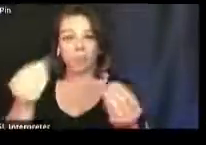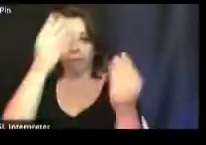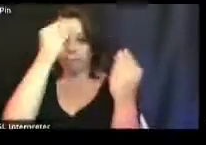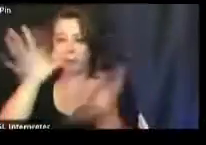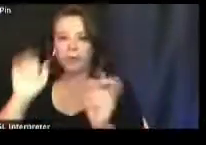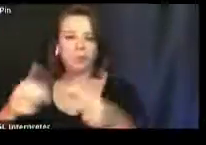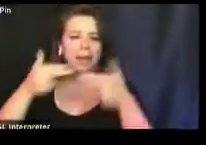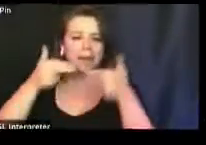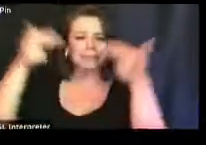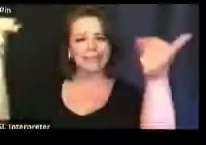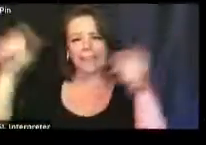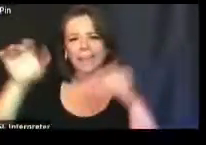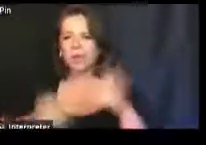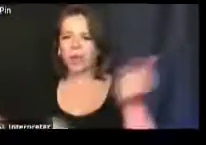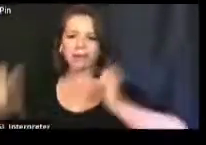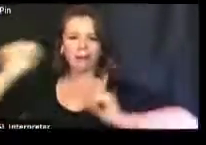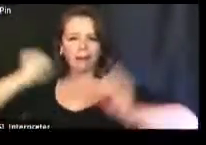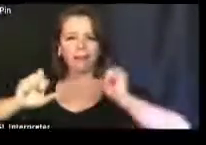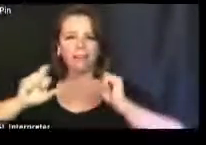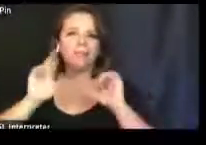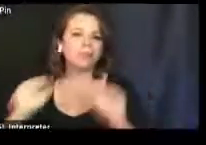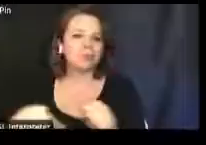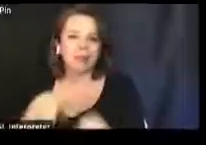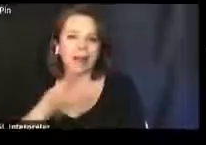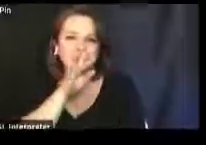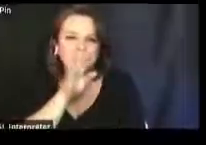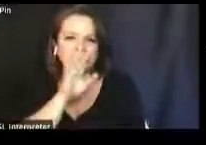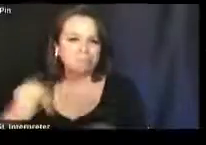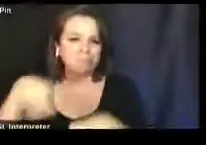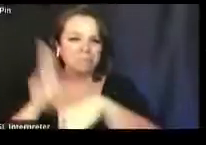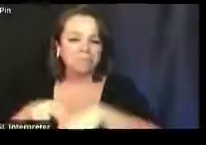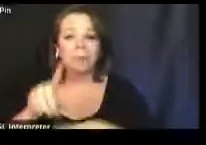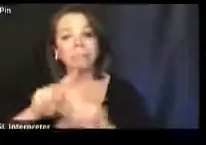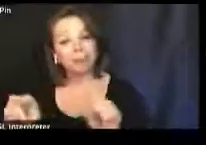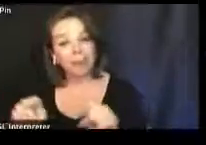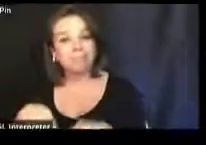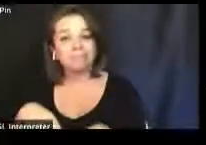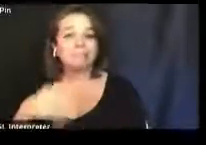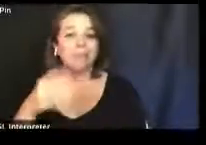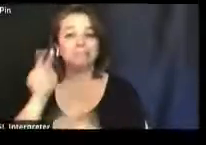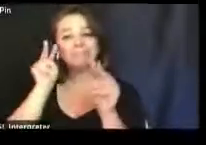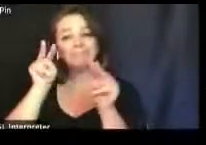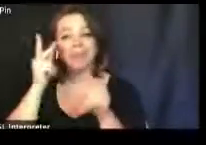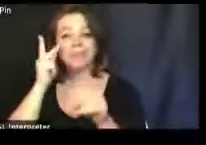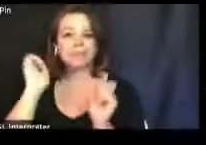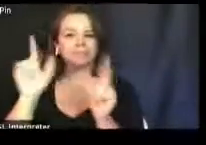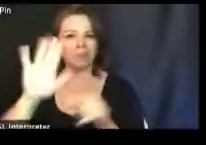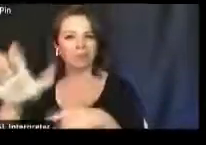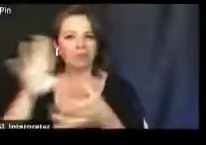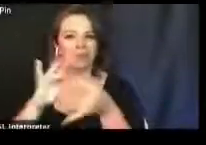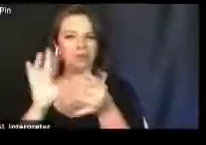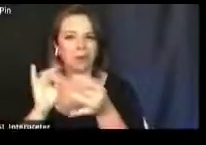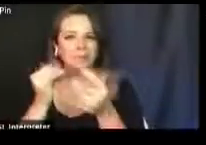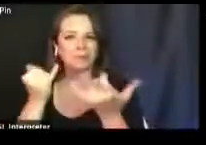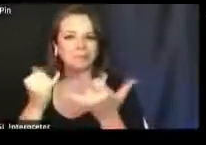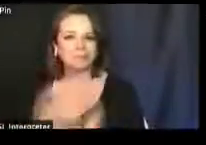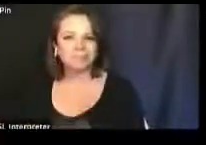just speak it. But we are looking forward to hearing from each and every one of you today. Thank you. Thank you, Commissioner